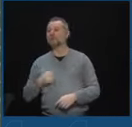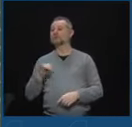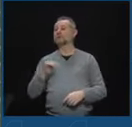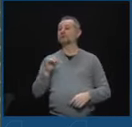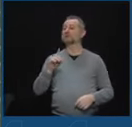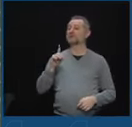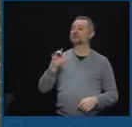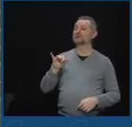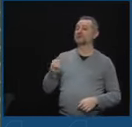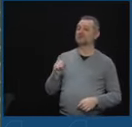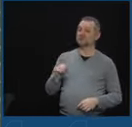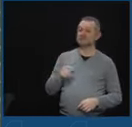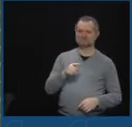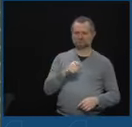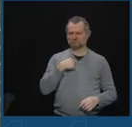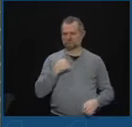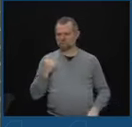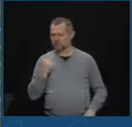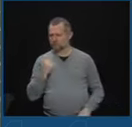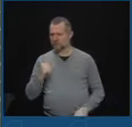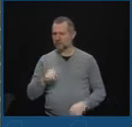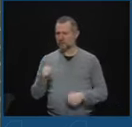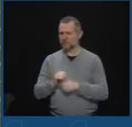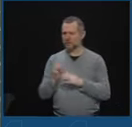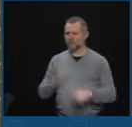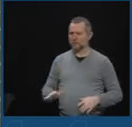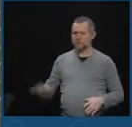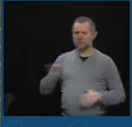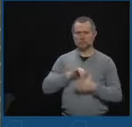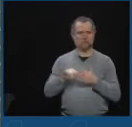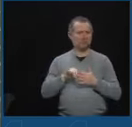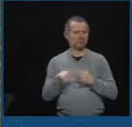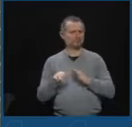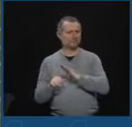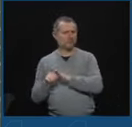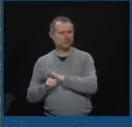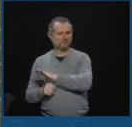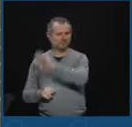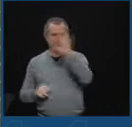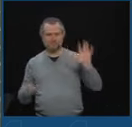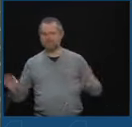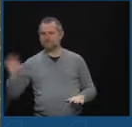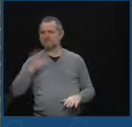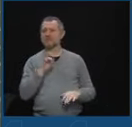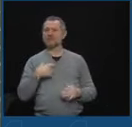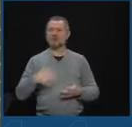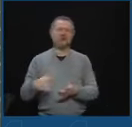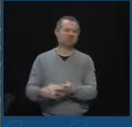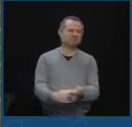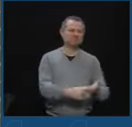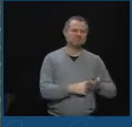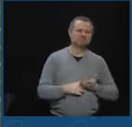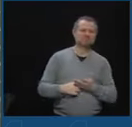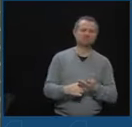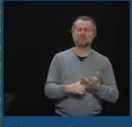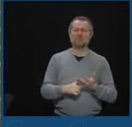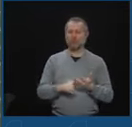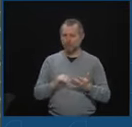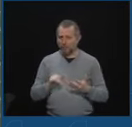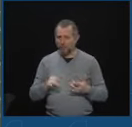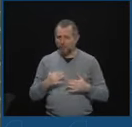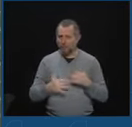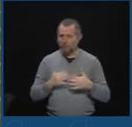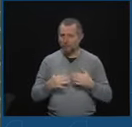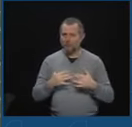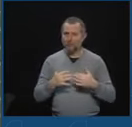all our other workers across the state? And from the conversation that came from, we were able to implement the social